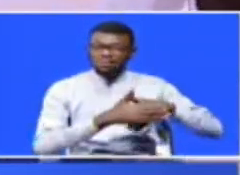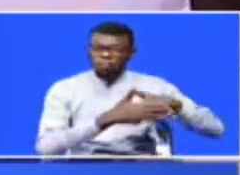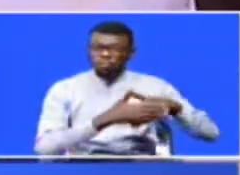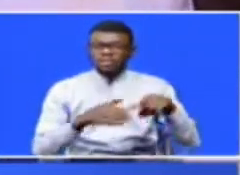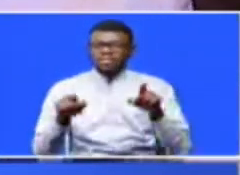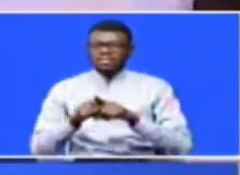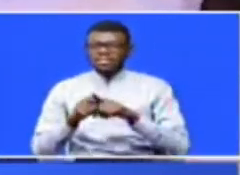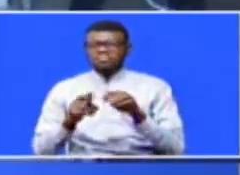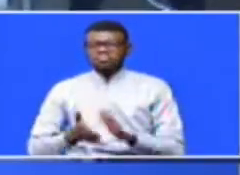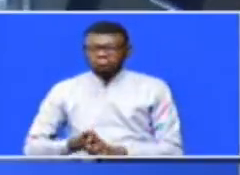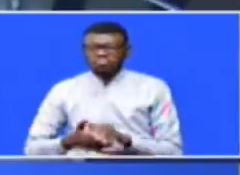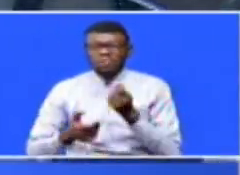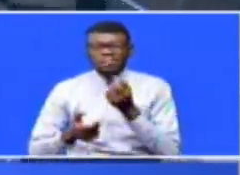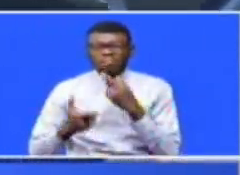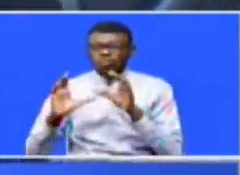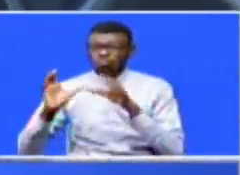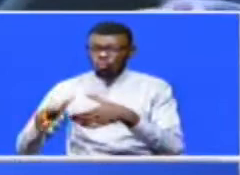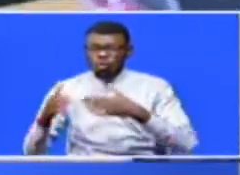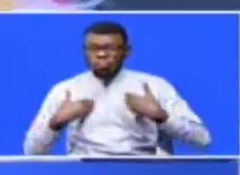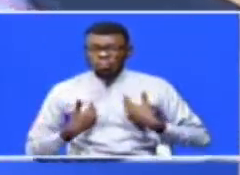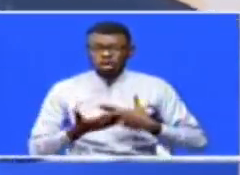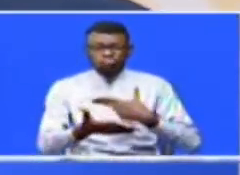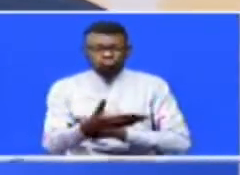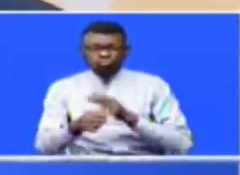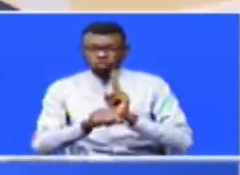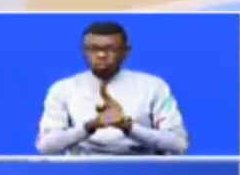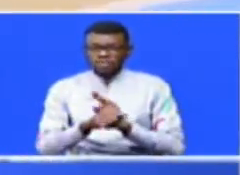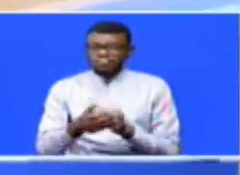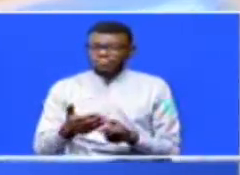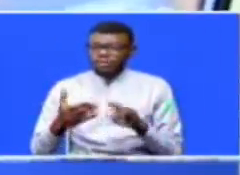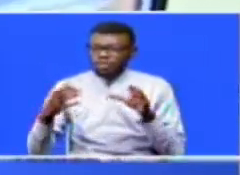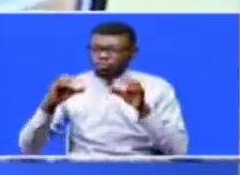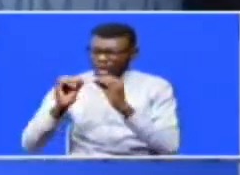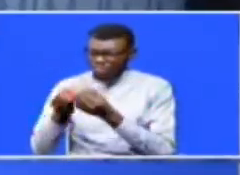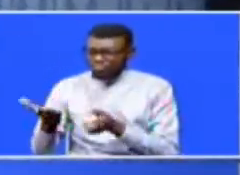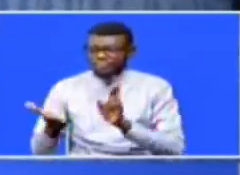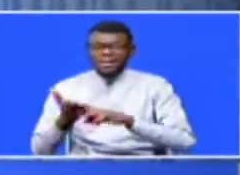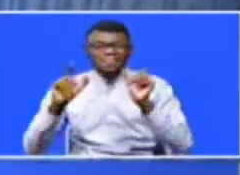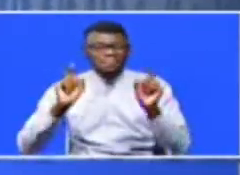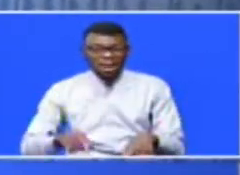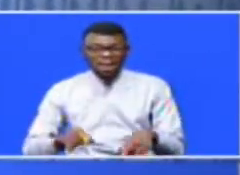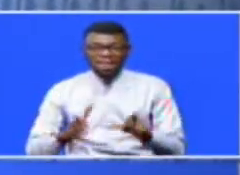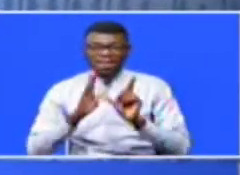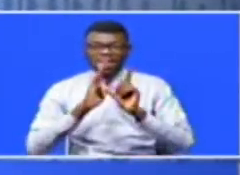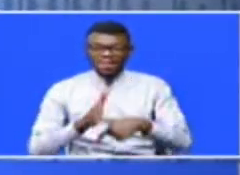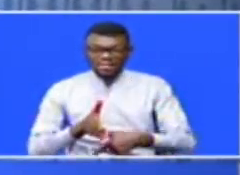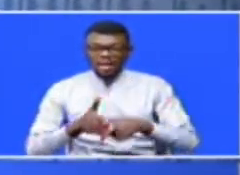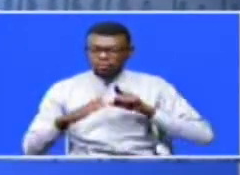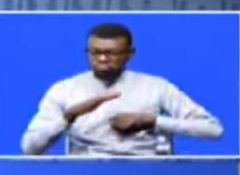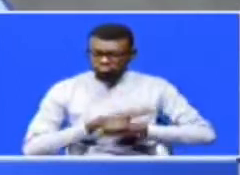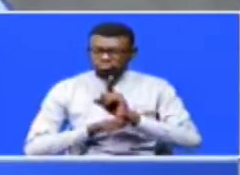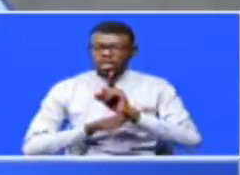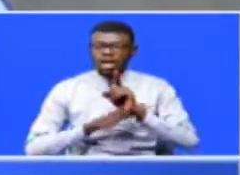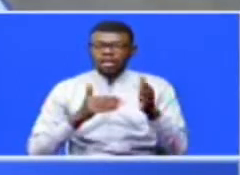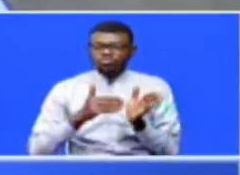Medicines Sans Frontières. The abusers are registered by the organization, which then links them to the treatment